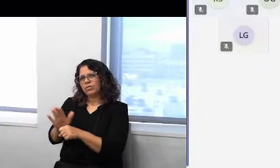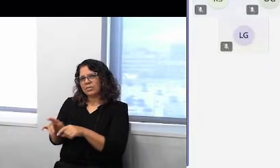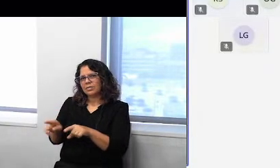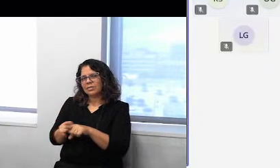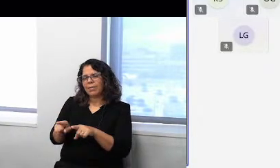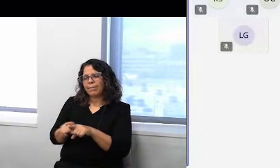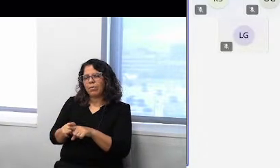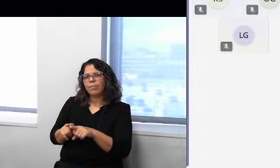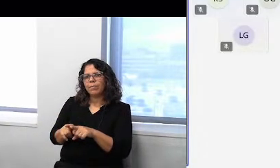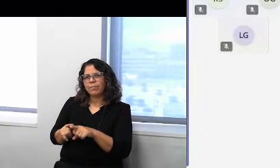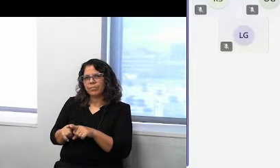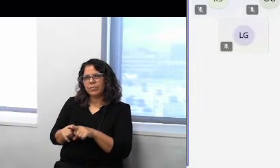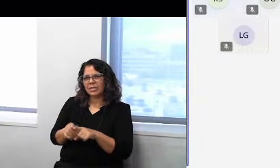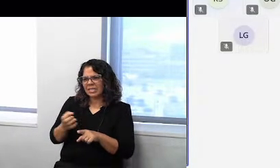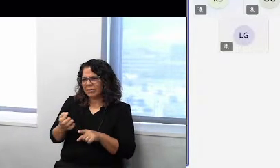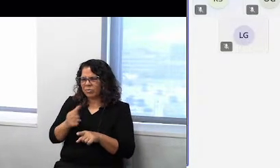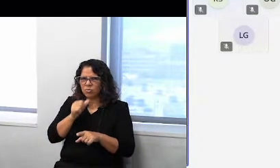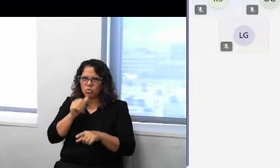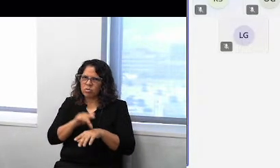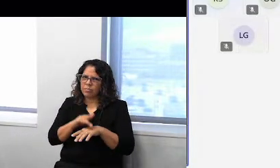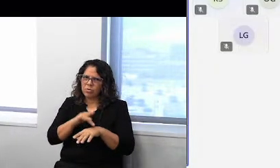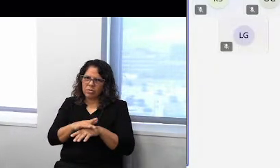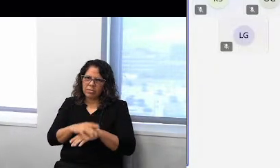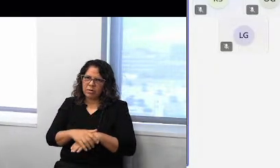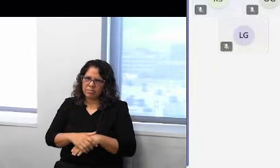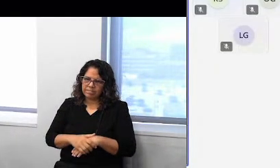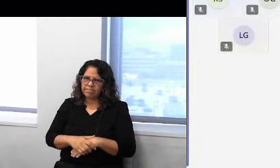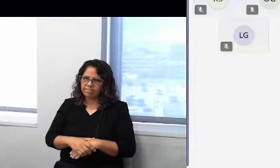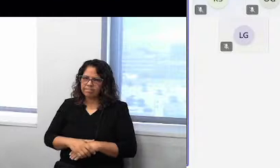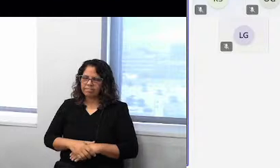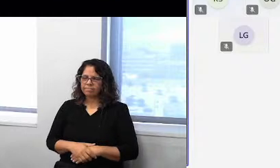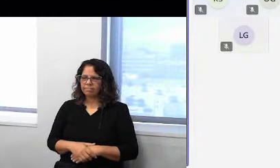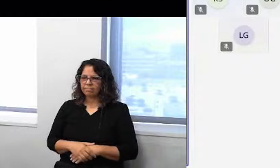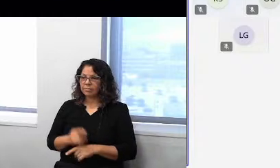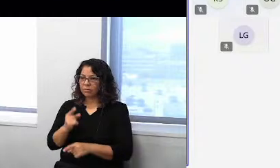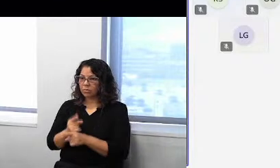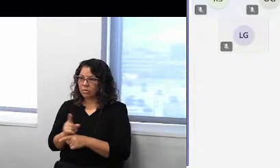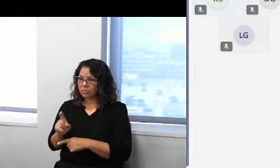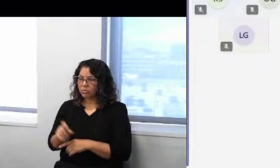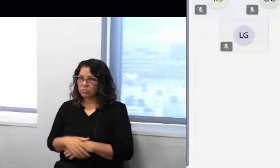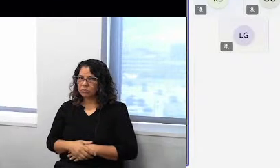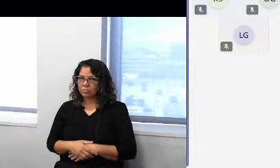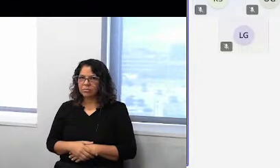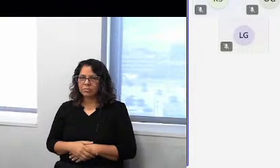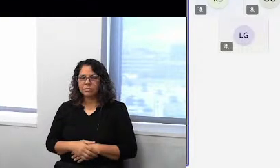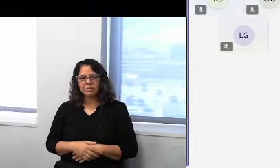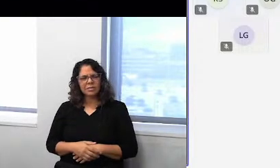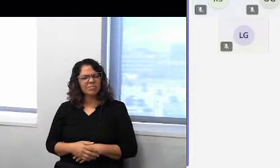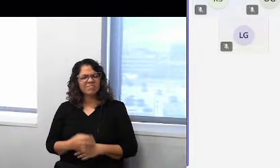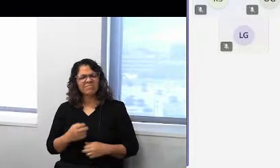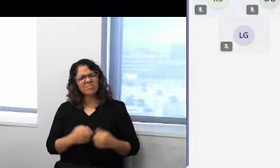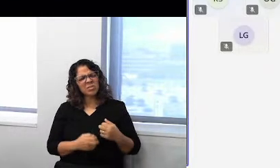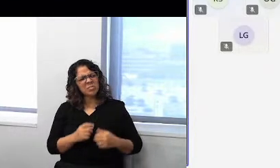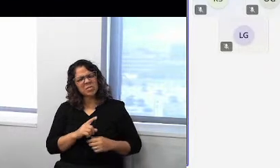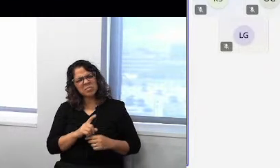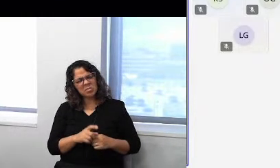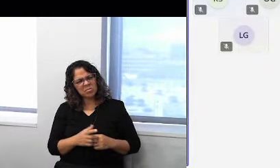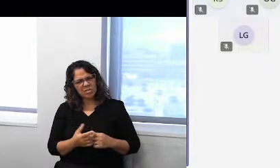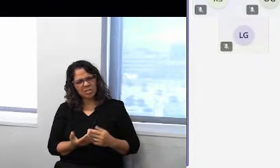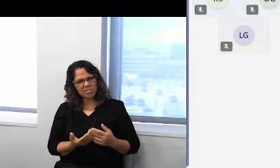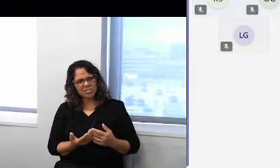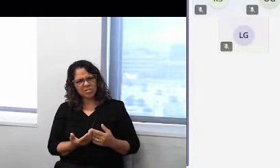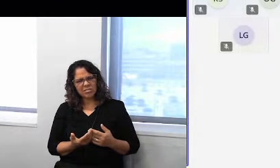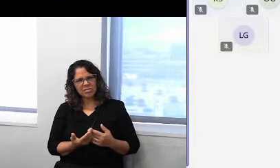Correct. Struggling with your questions because I don't know Okay, where he doesn't it was. remember that. Why don't you get to your